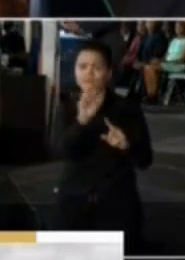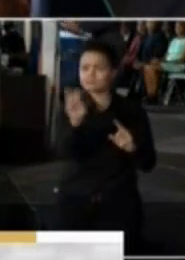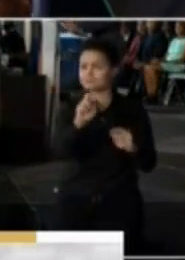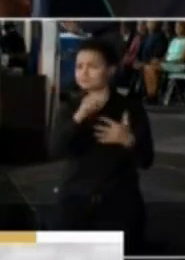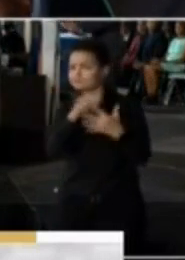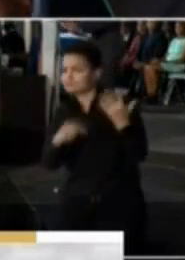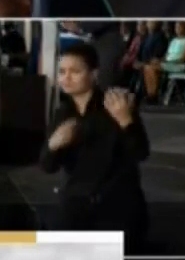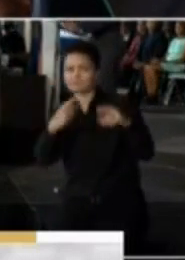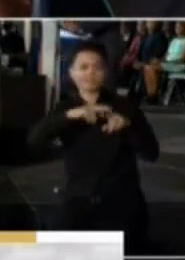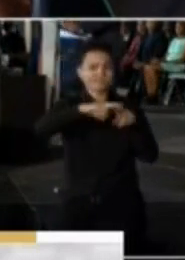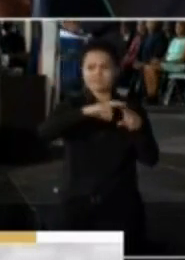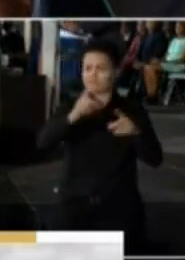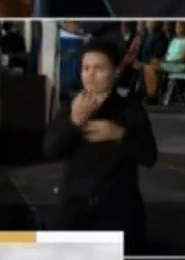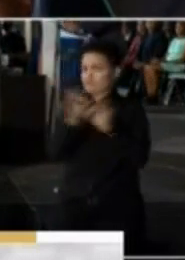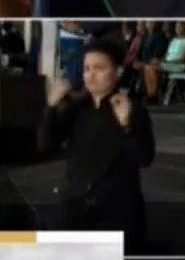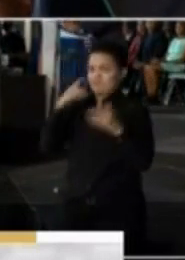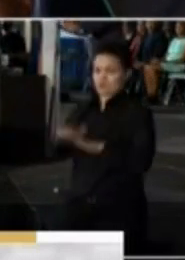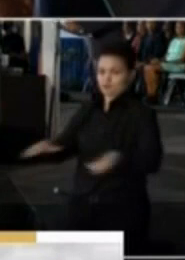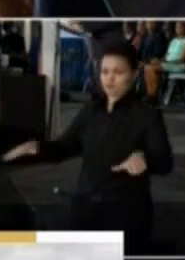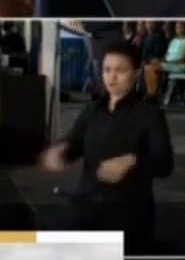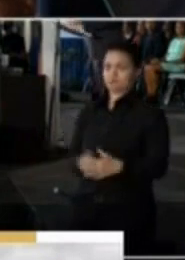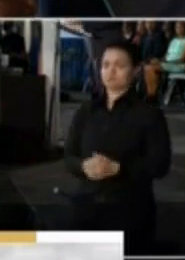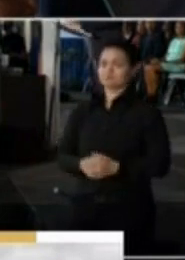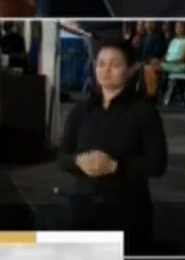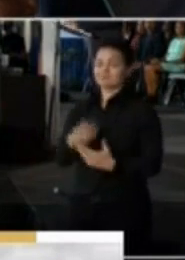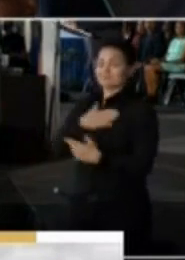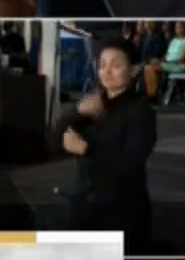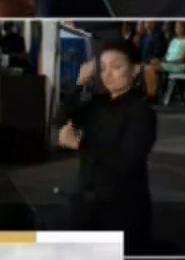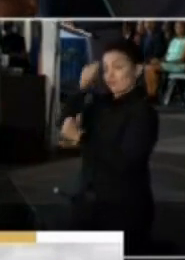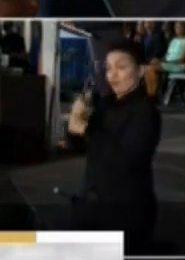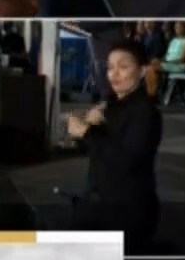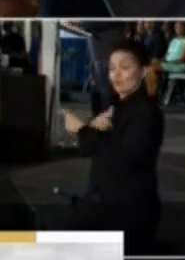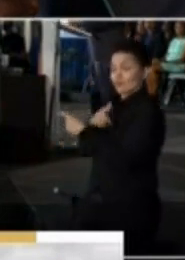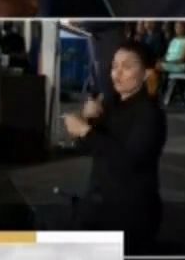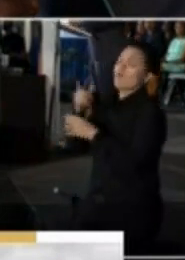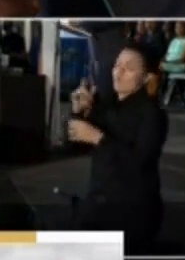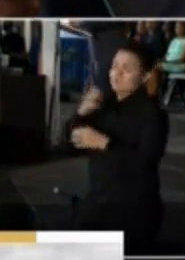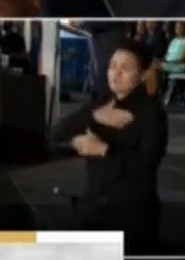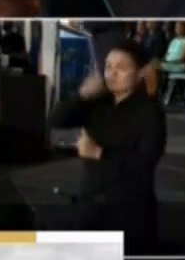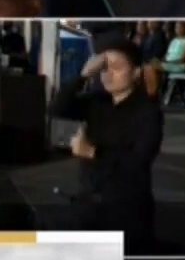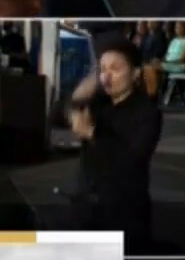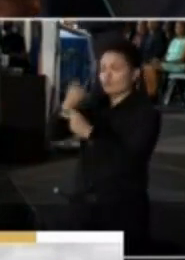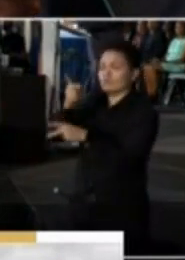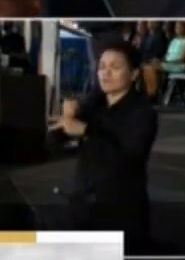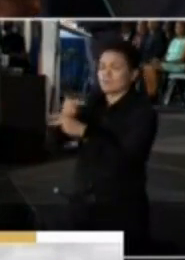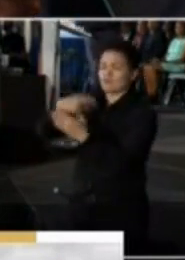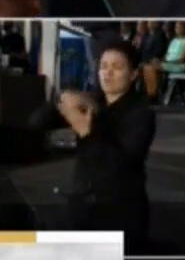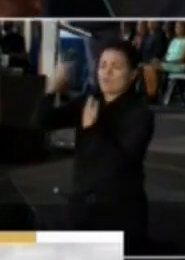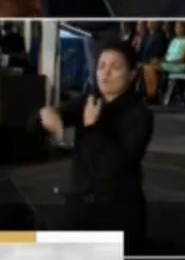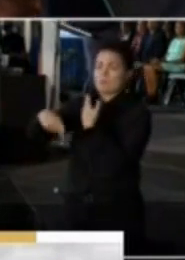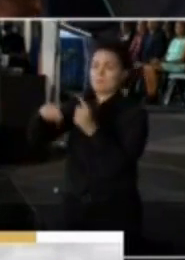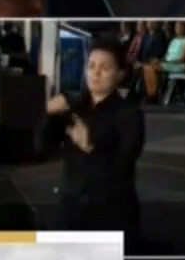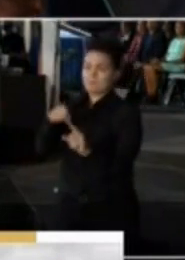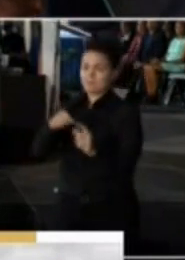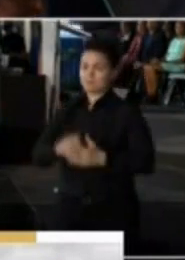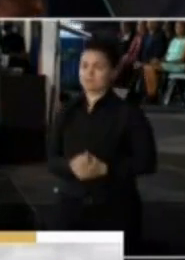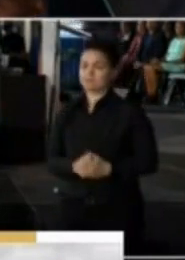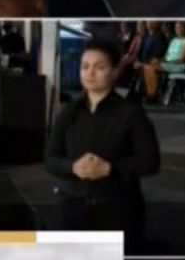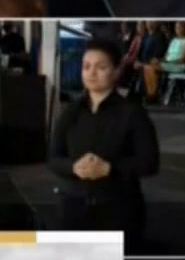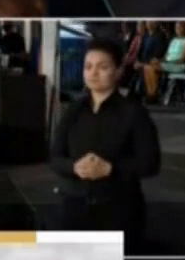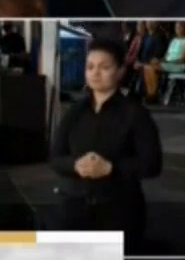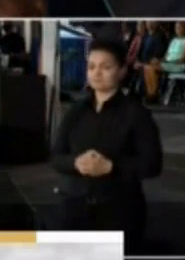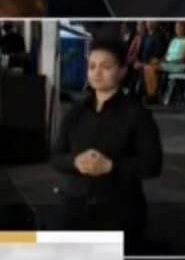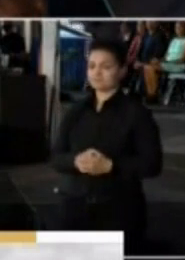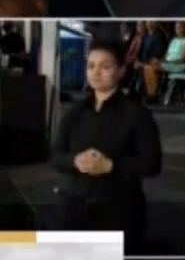Keeper mentorship program. Our Youth Empowerment Center, providing our kids